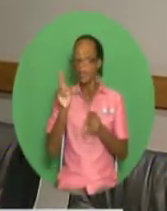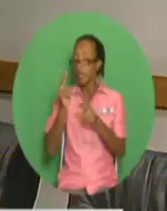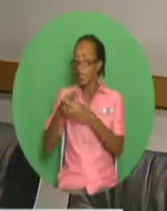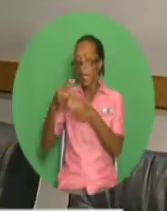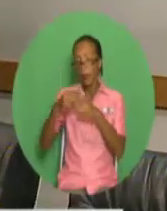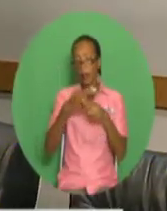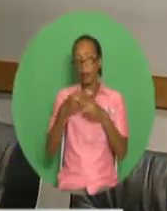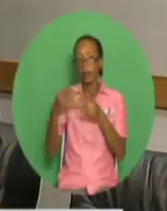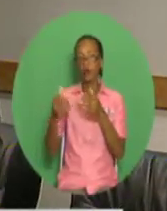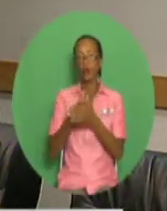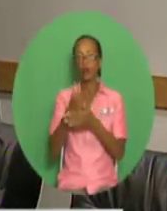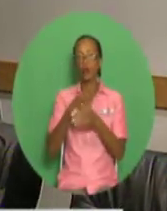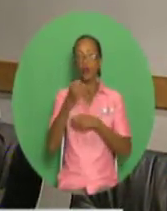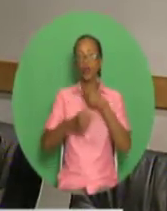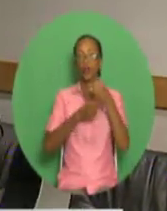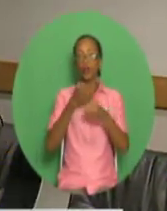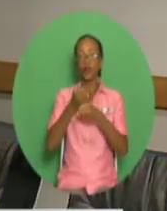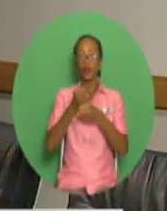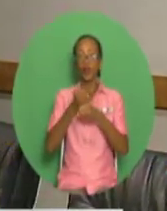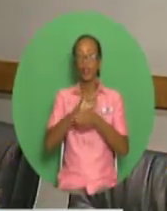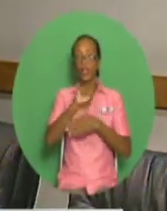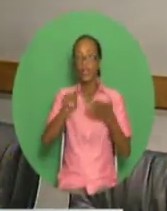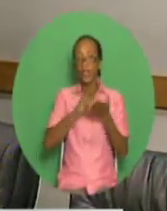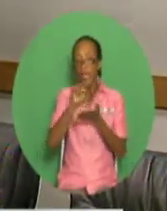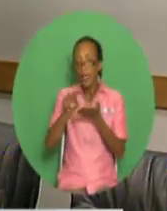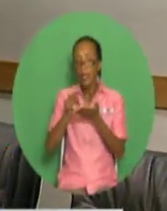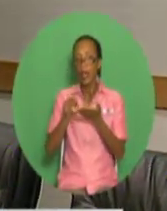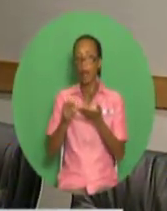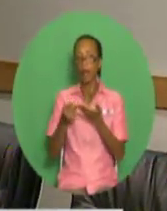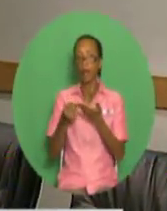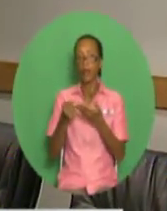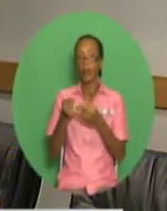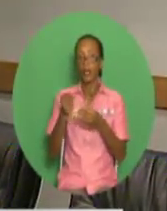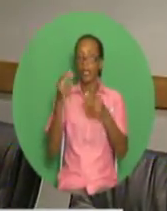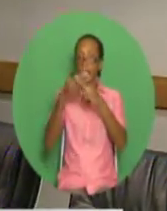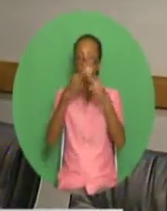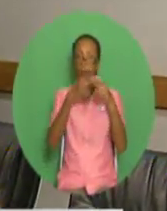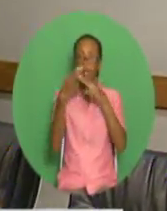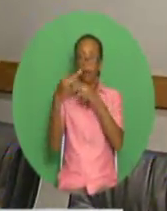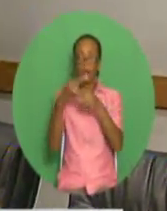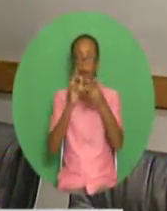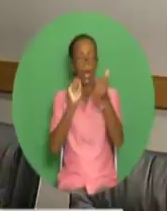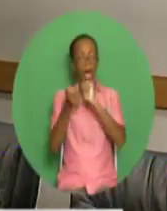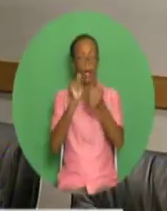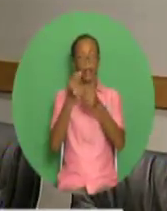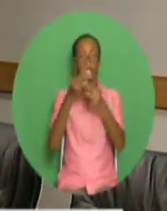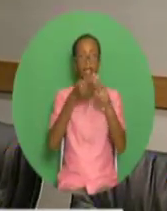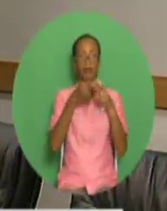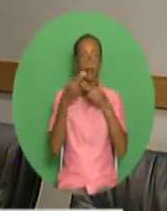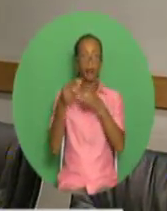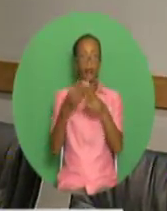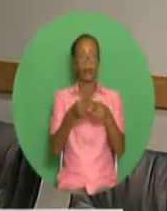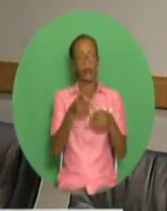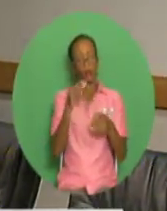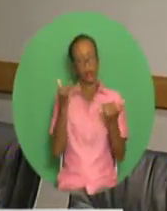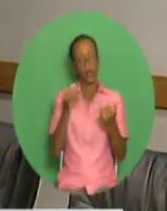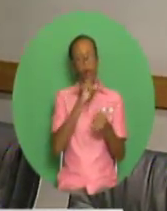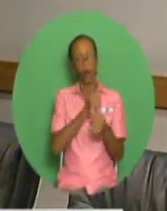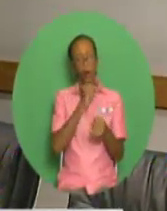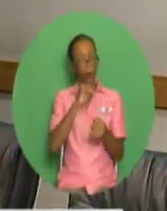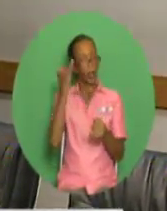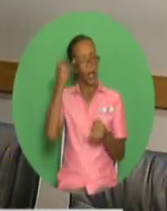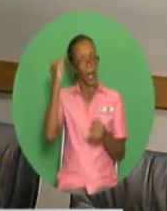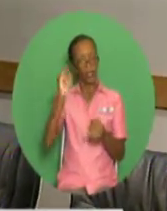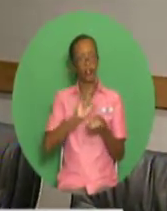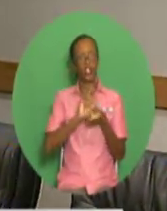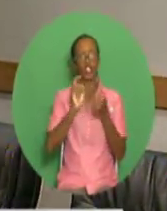notice we open all these facilities without the political side of naming it after athletes. That is because that's a thing of the past. We were